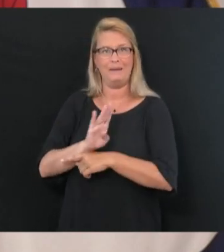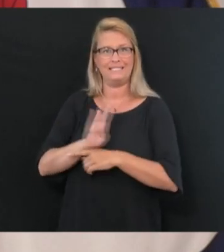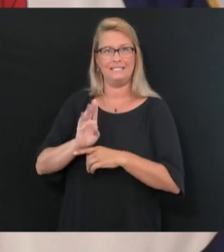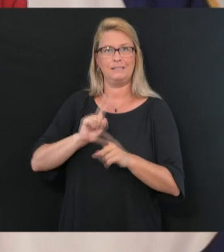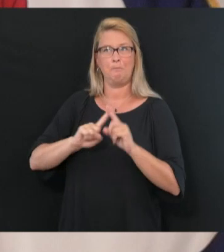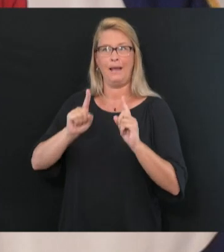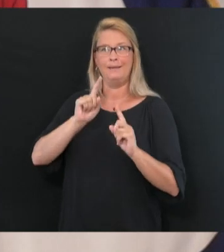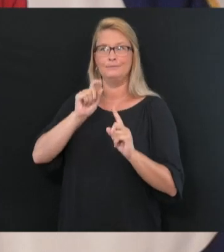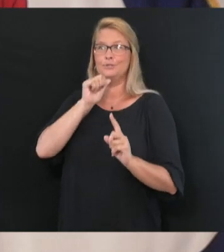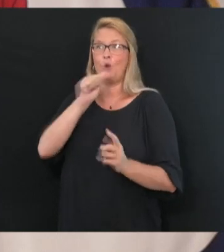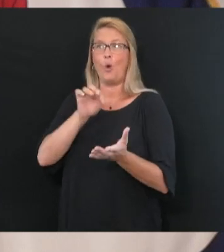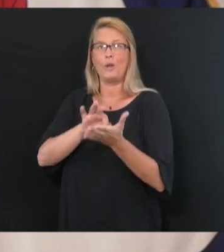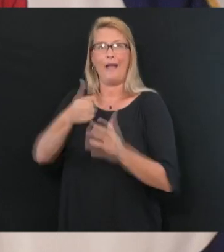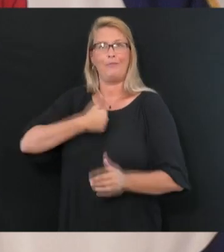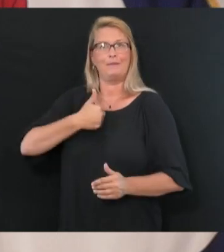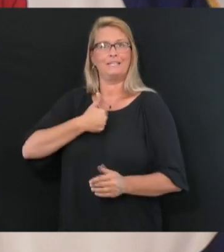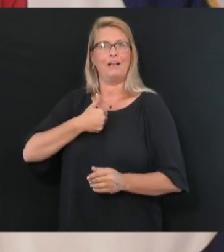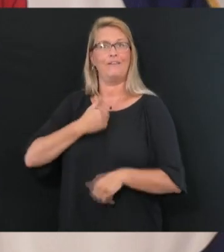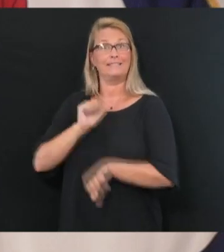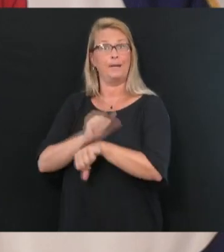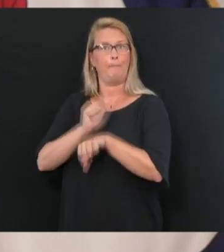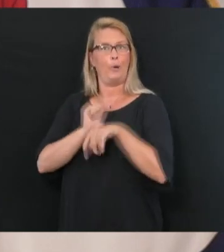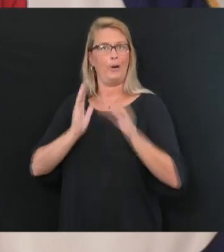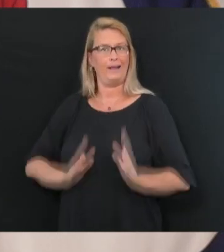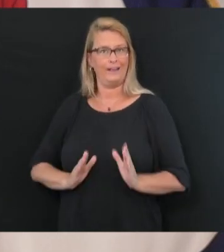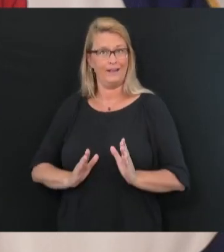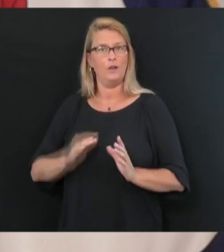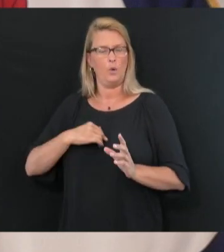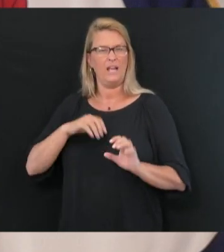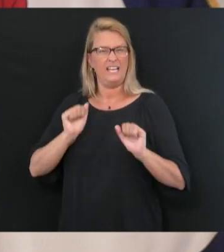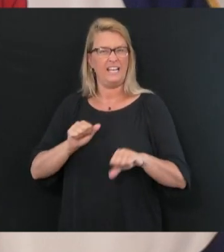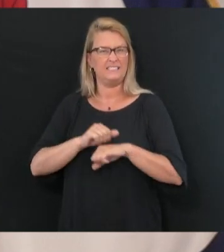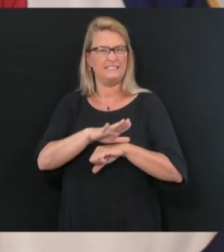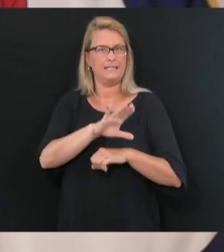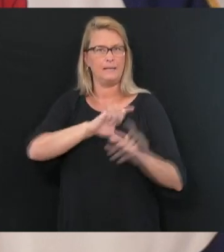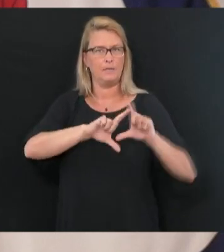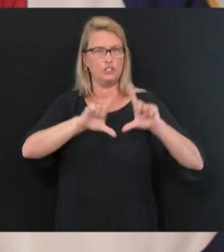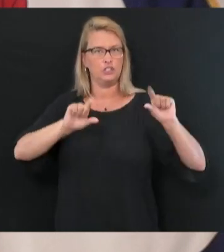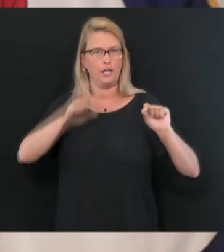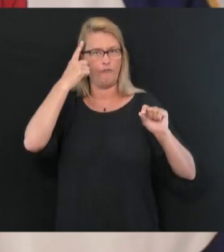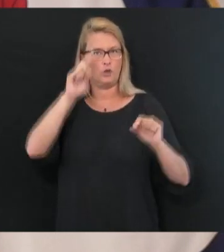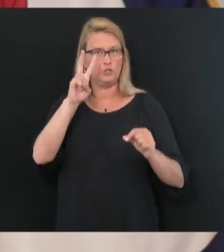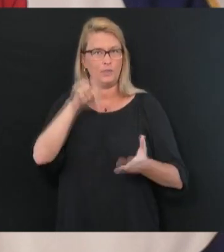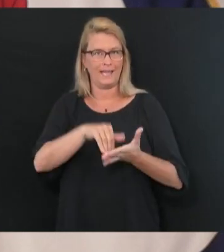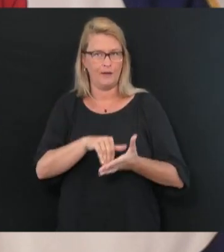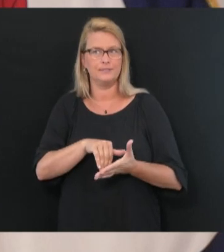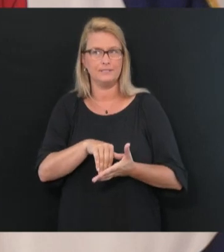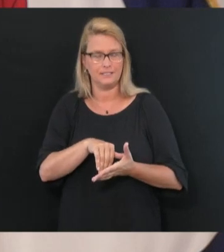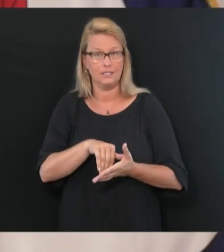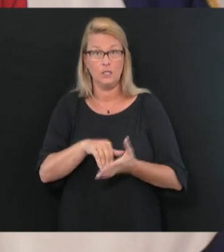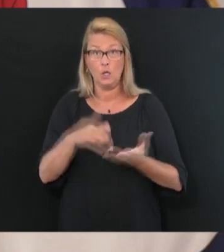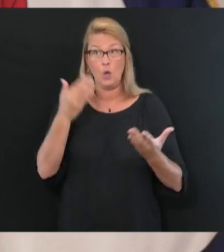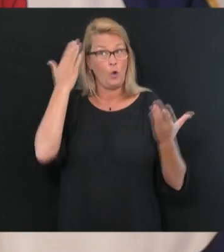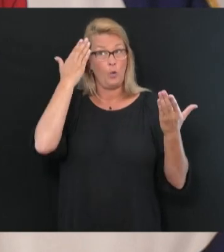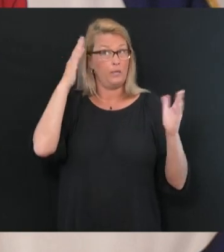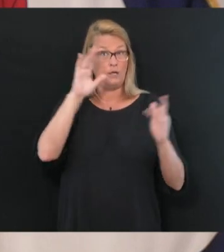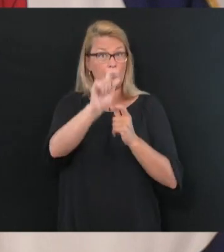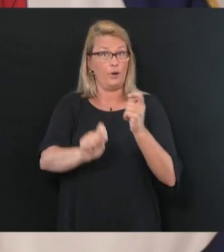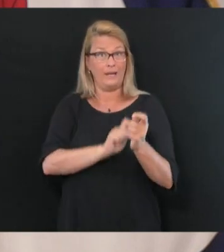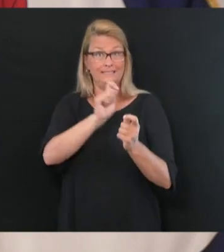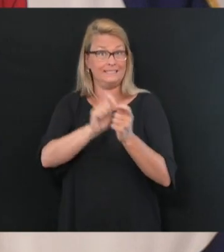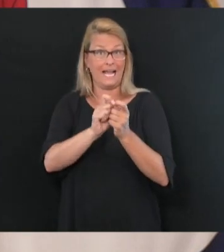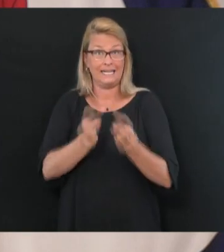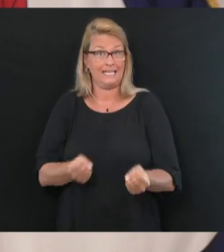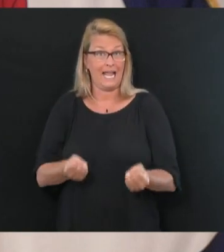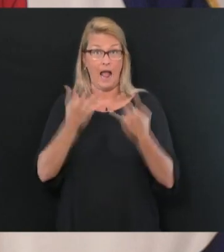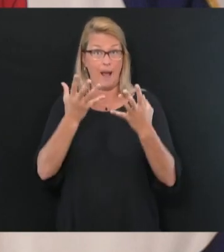apply. And we'll start with sending them a check for $2,000, and because we don't know exactly how many that